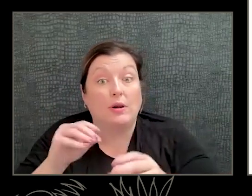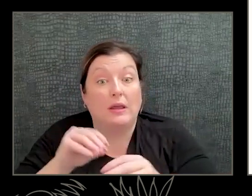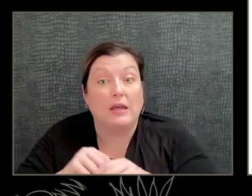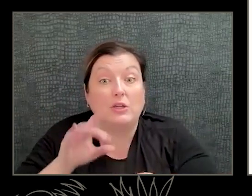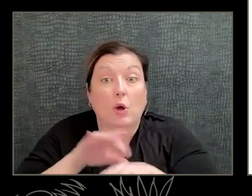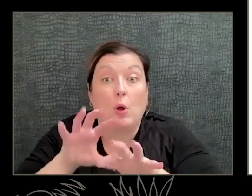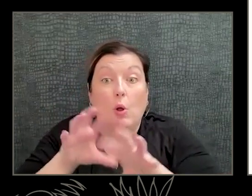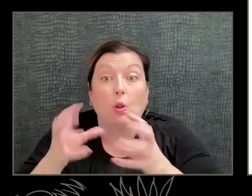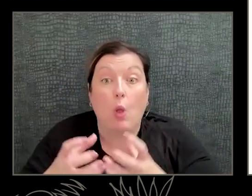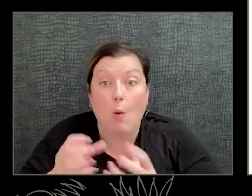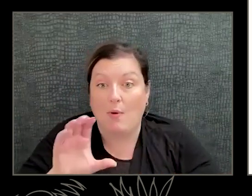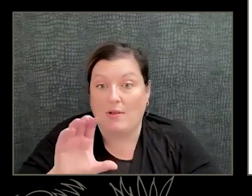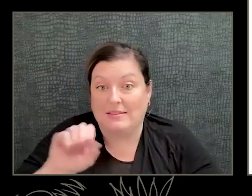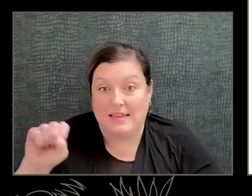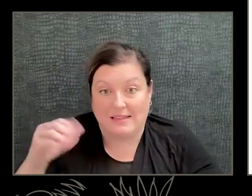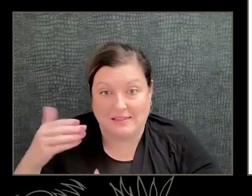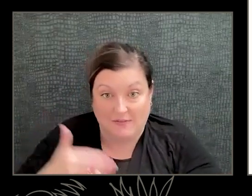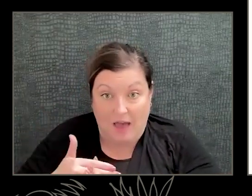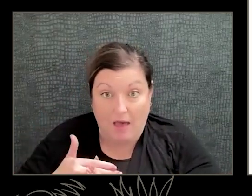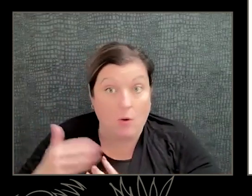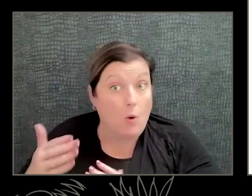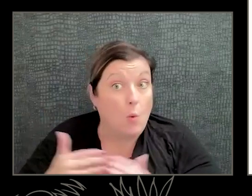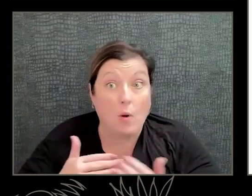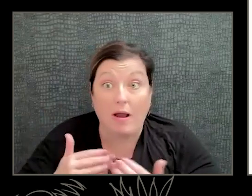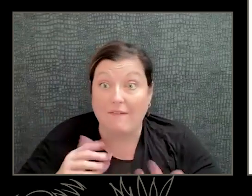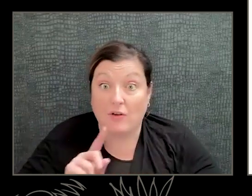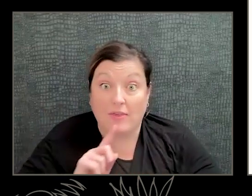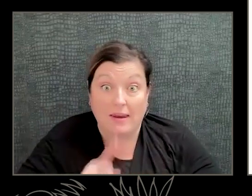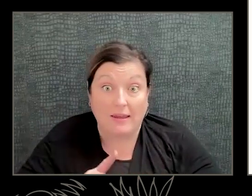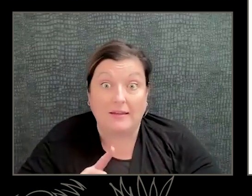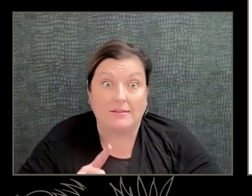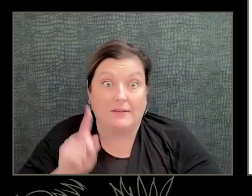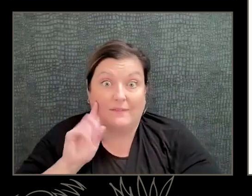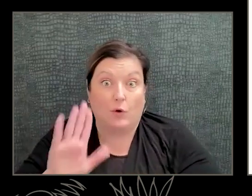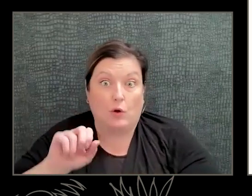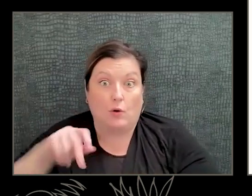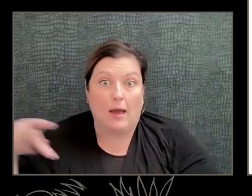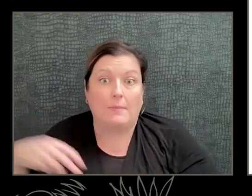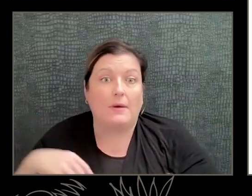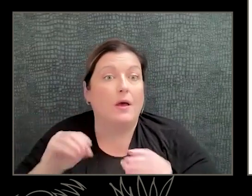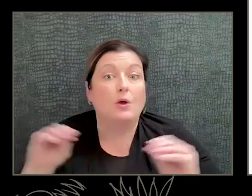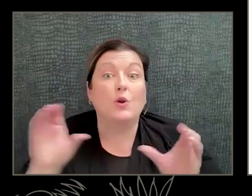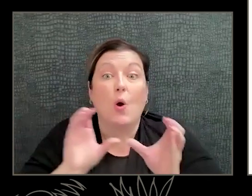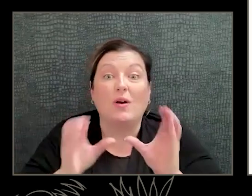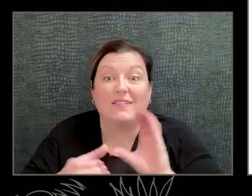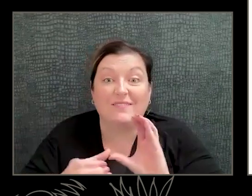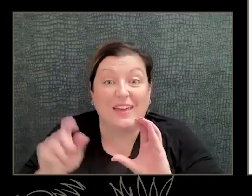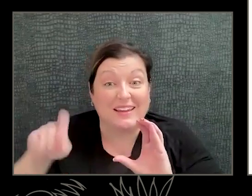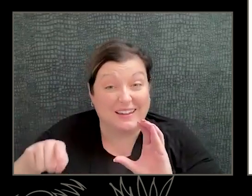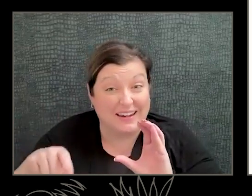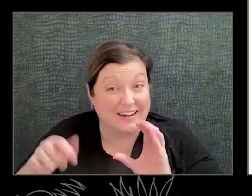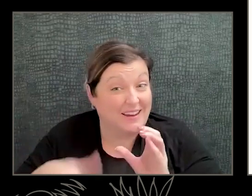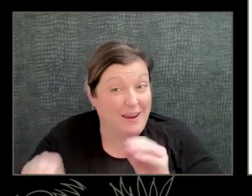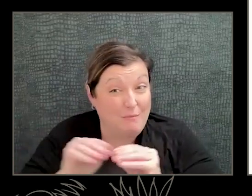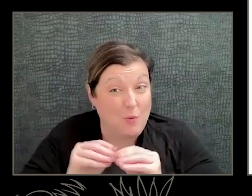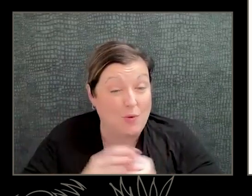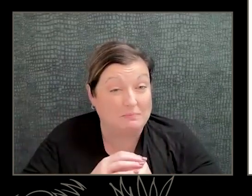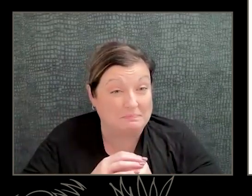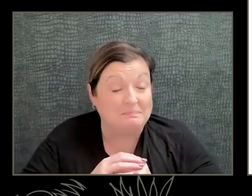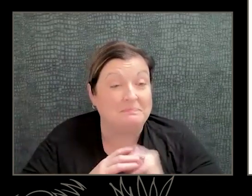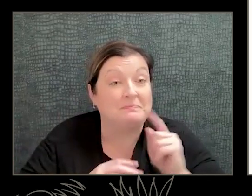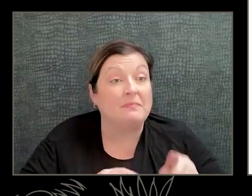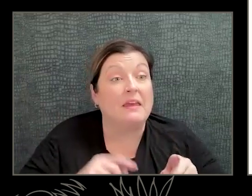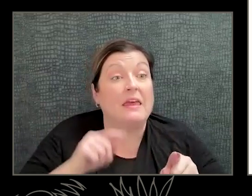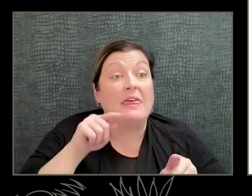global CSS file, wherever that is for your app, and there is no configuration needed anymore. So in this component, what